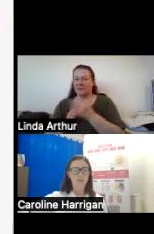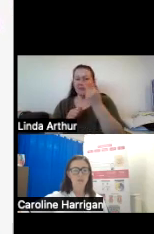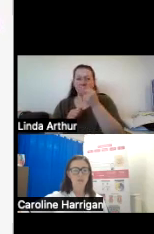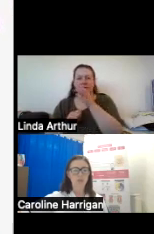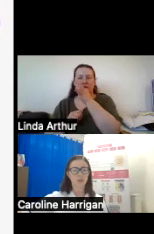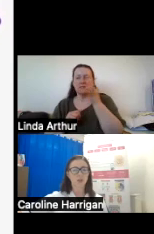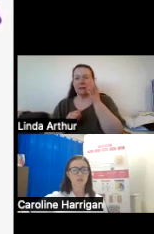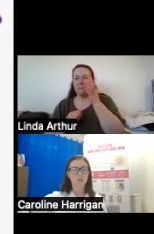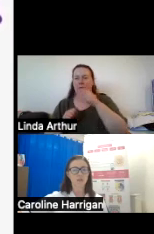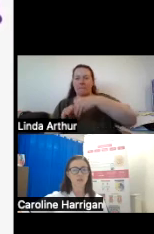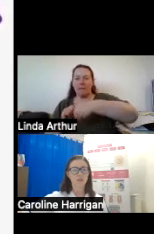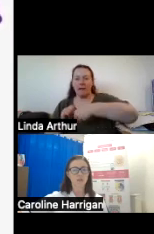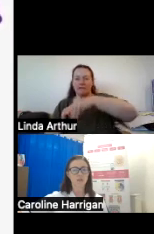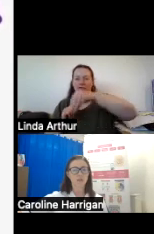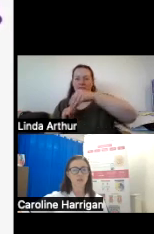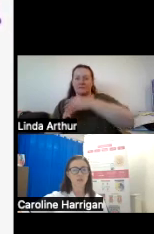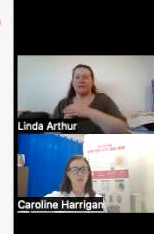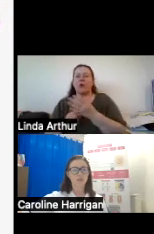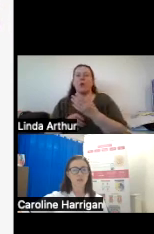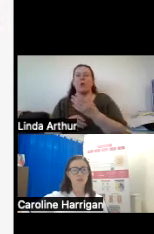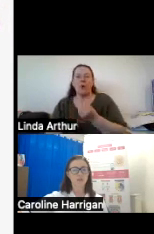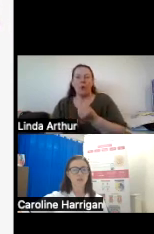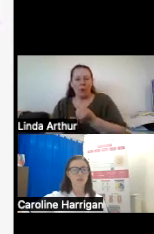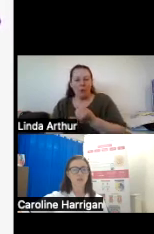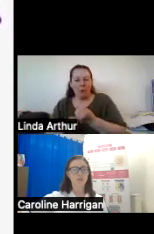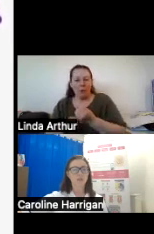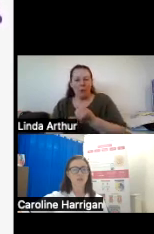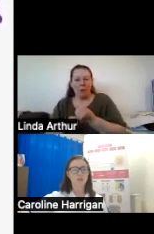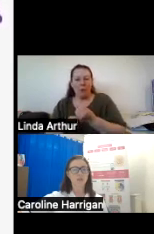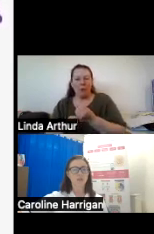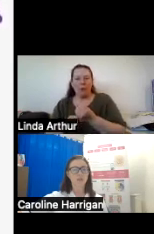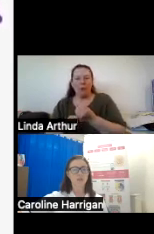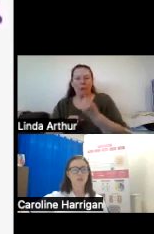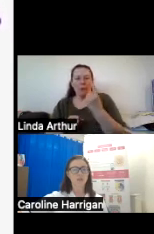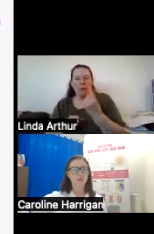to front and you're gonna hold it. We'll try to take a hold for